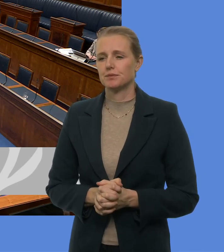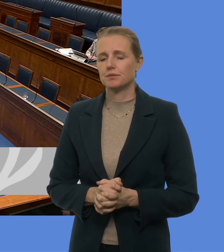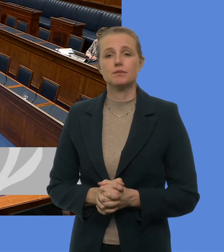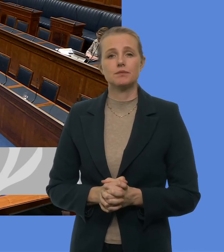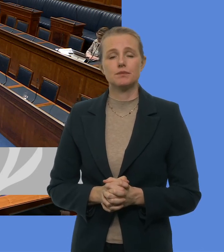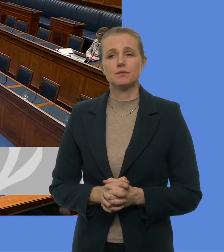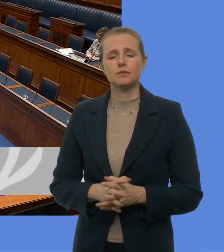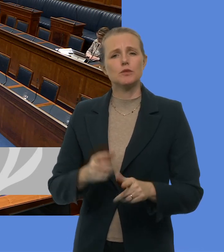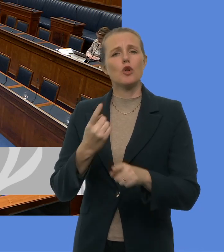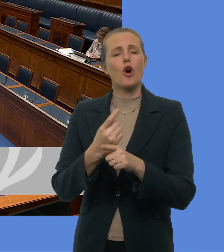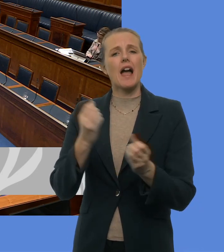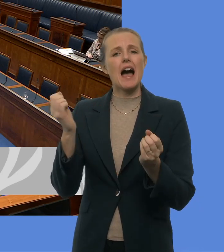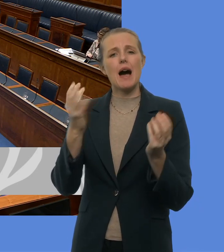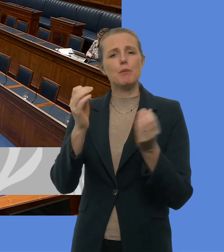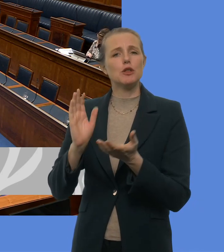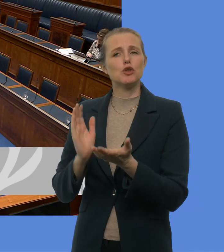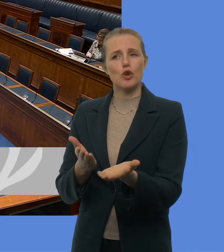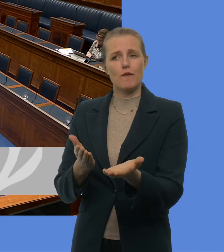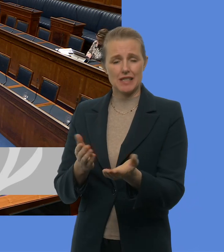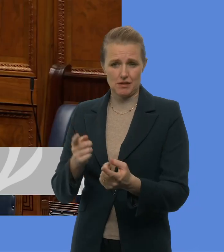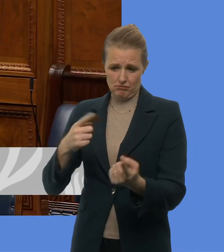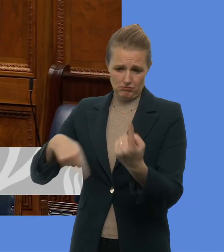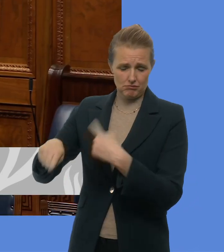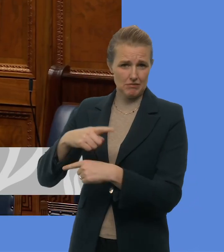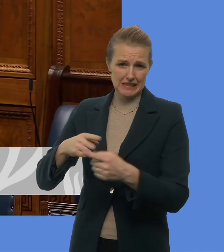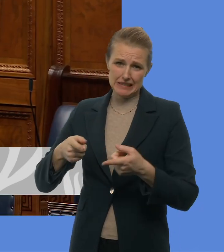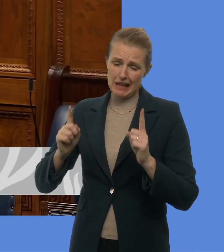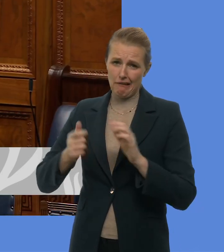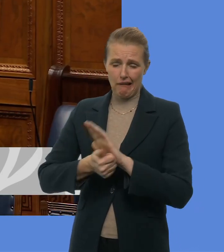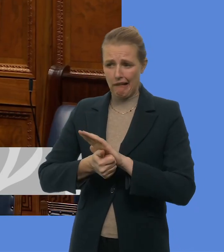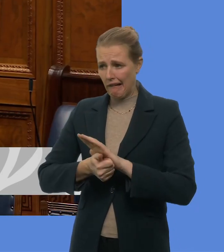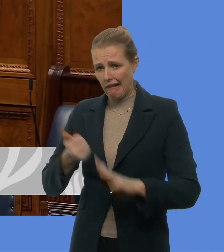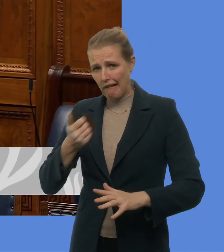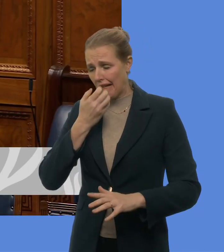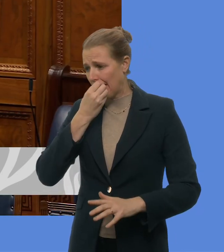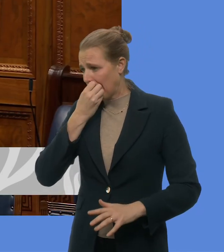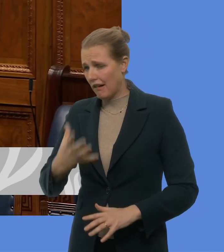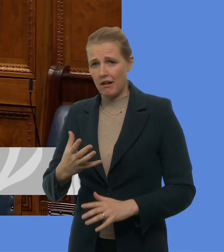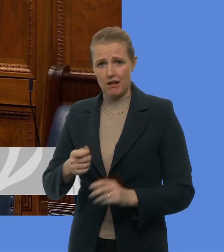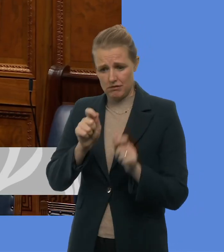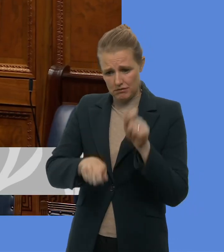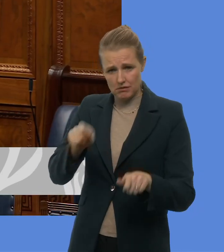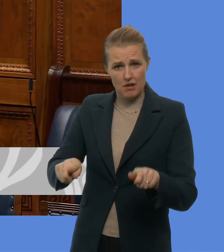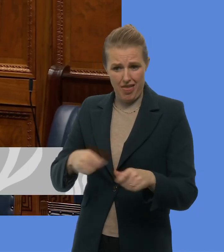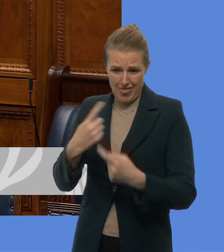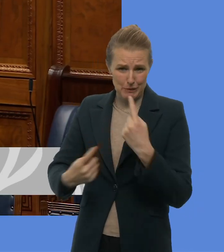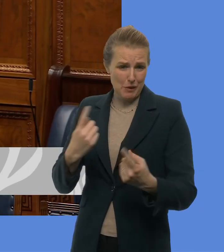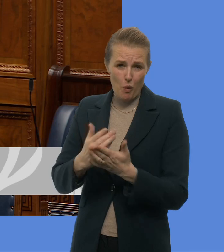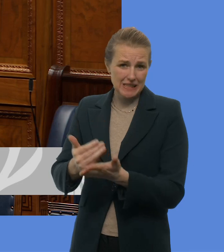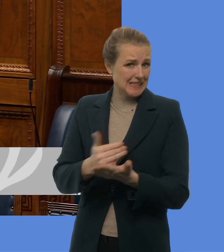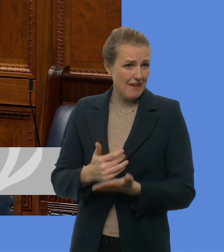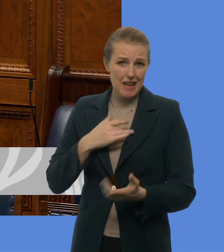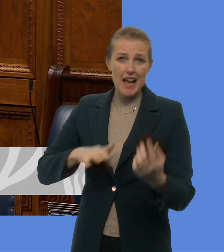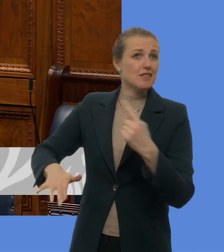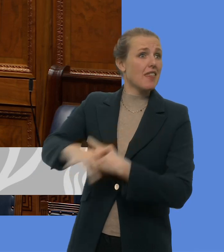our ambulance service, which is staffed by a band of dedicated and skilled personnel who are lifesavers in our community. Would